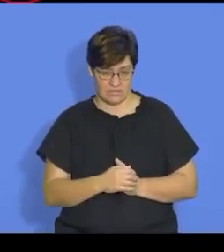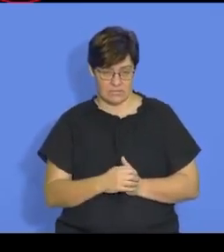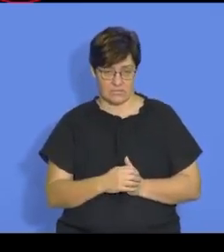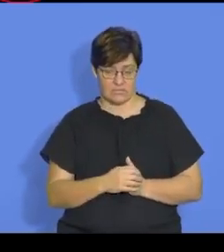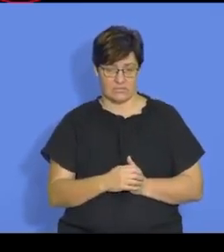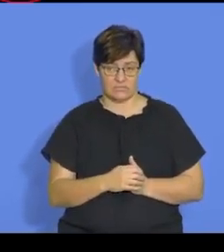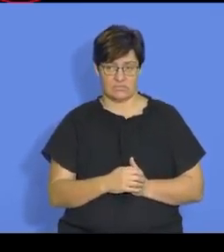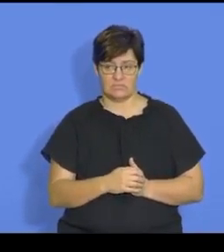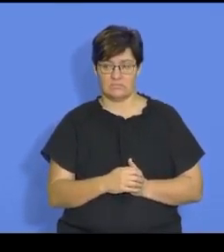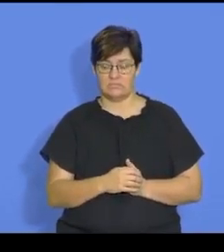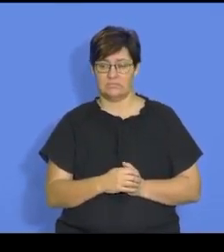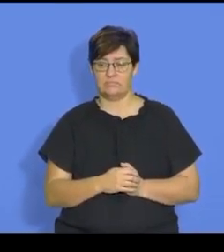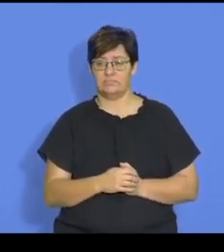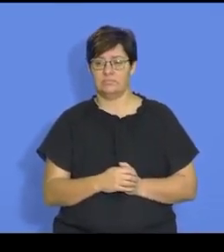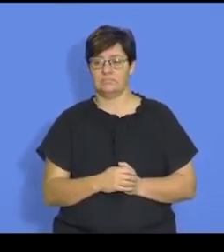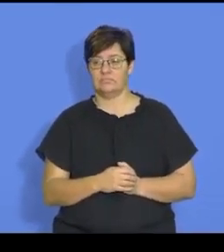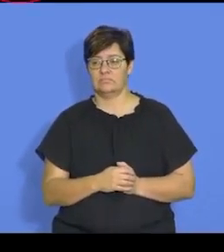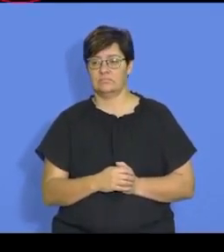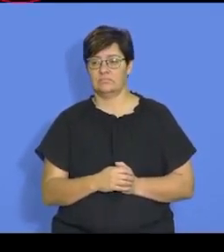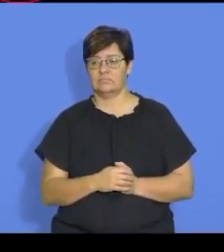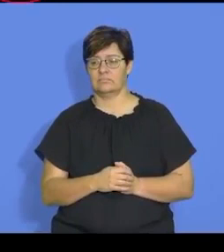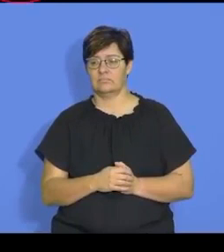120,000. So let's go to his account.